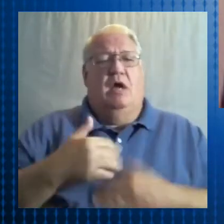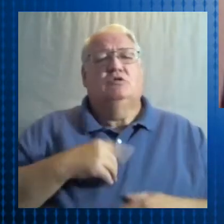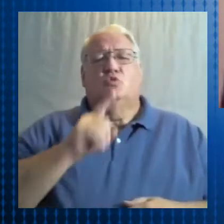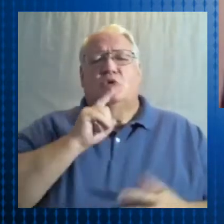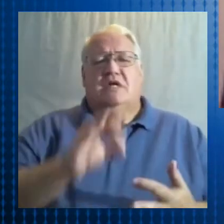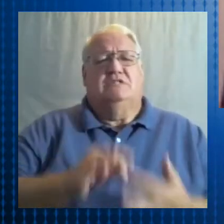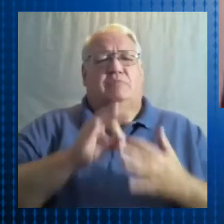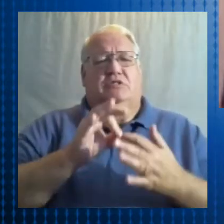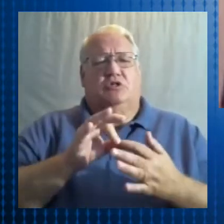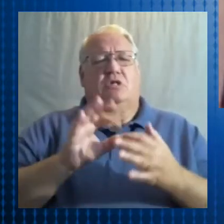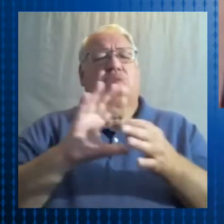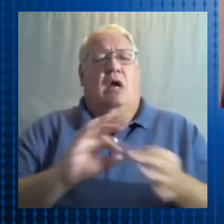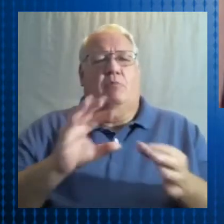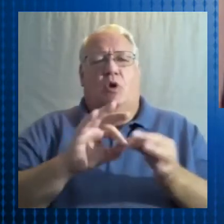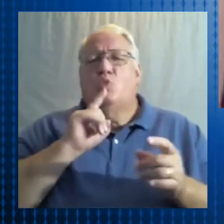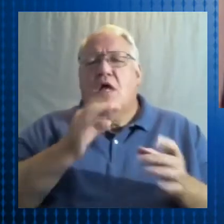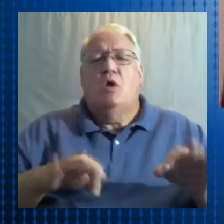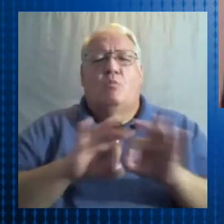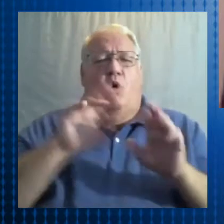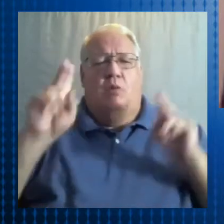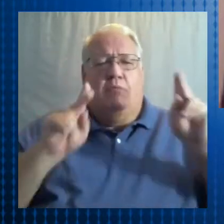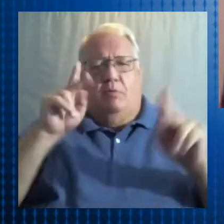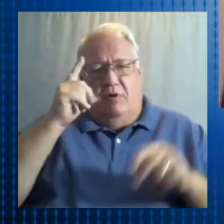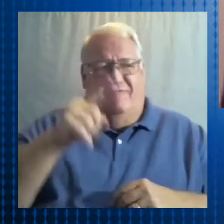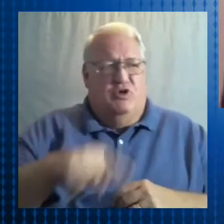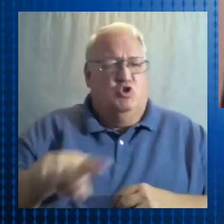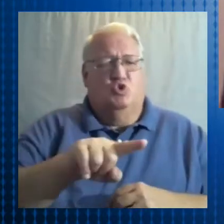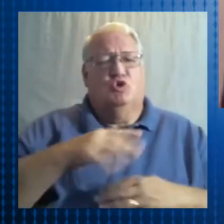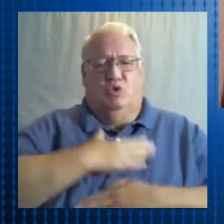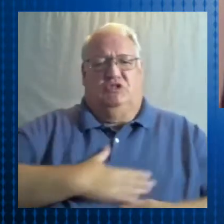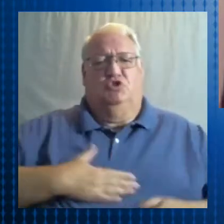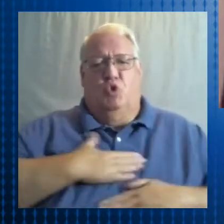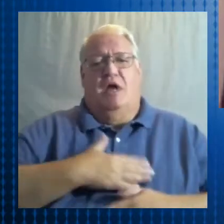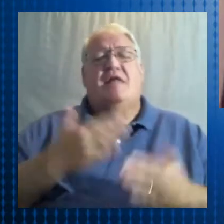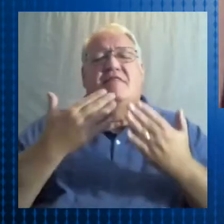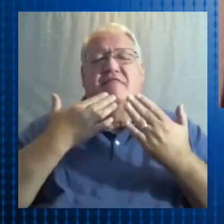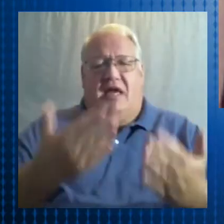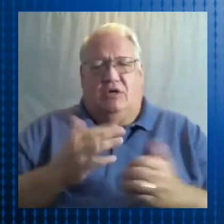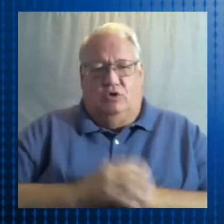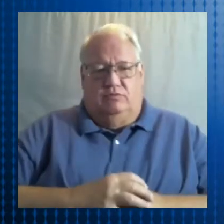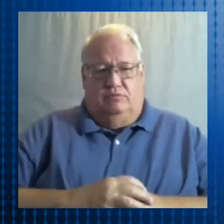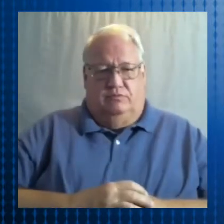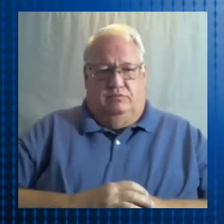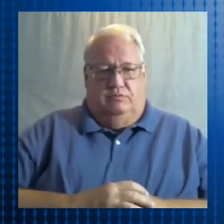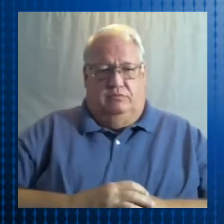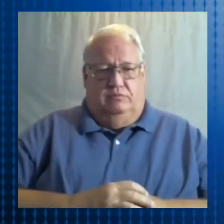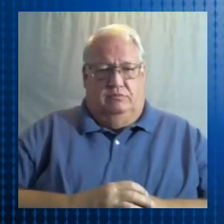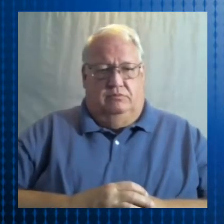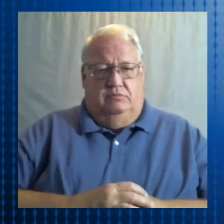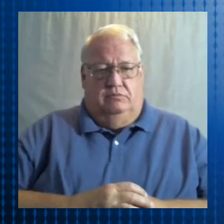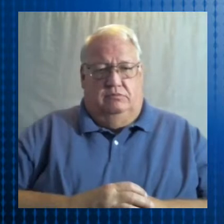from very important people for you to enjoy. Thank you very much.